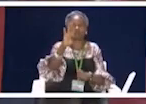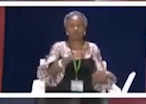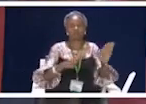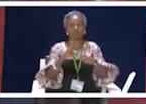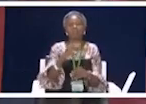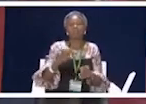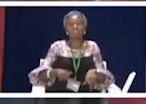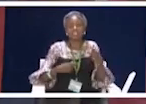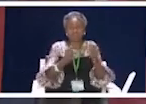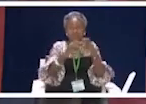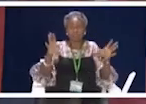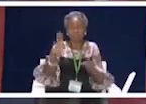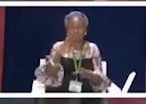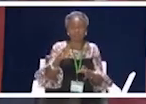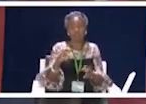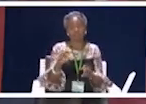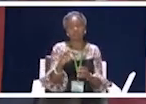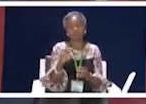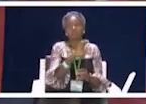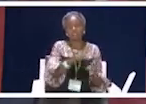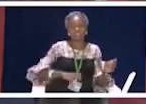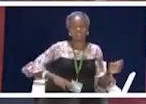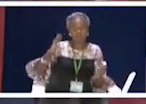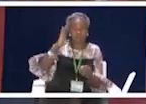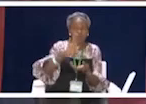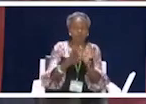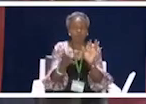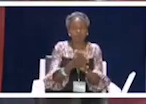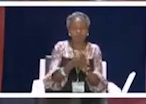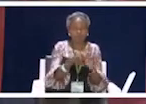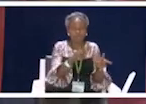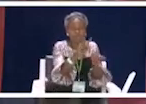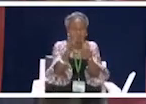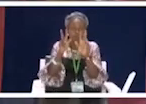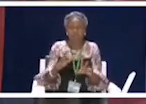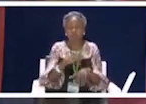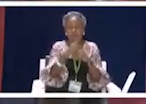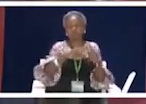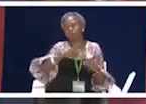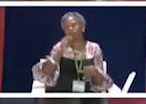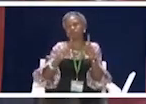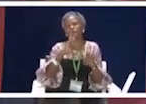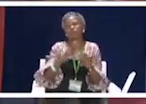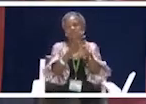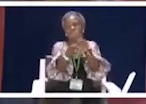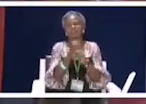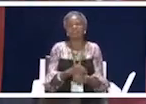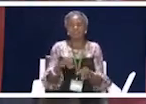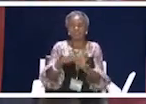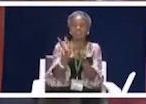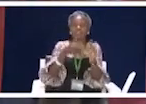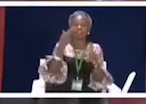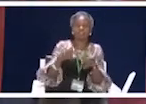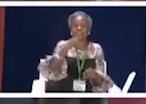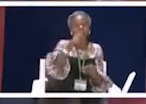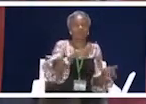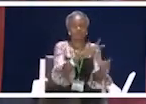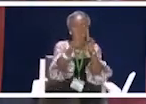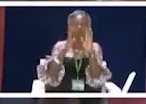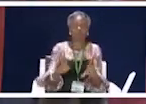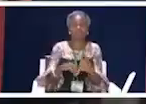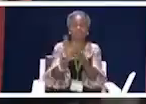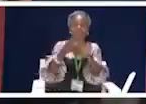A life without Christ, we become a spectator when others are receiving. In the name of Jesus, you will never be a spectator.